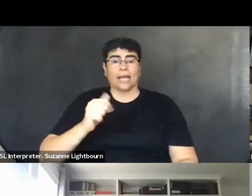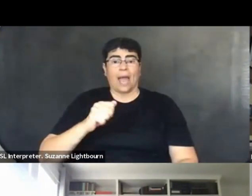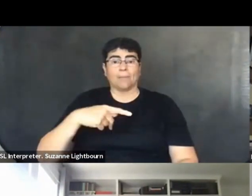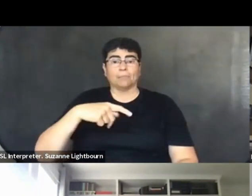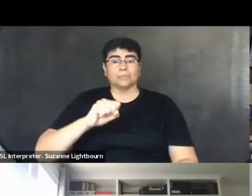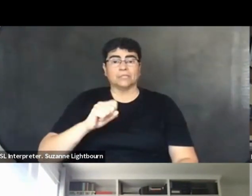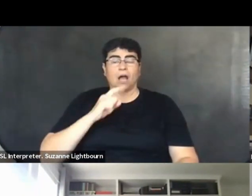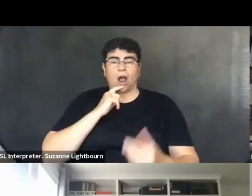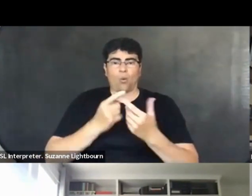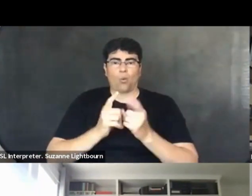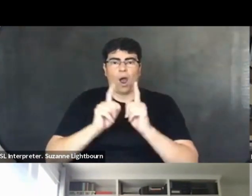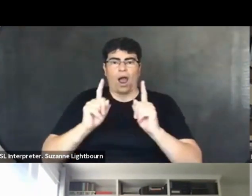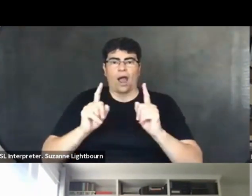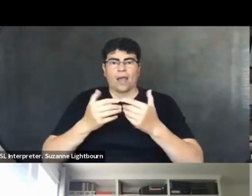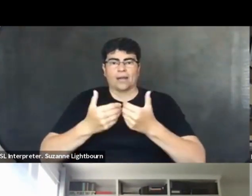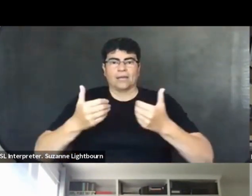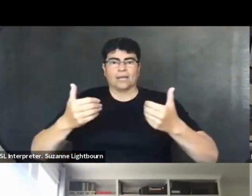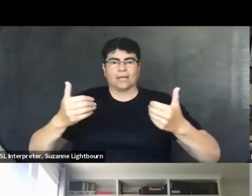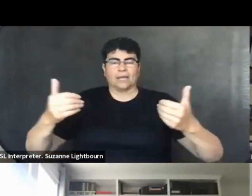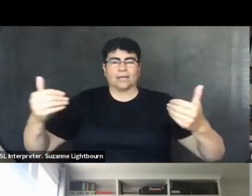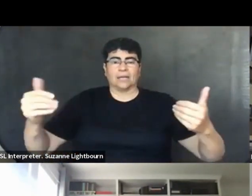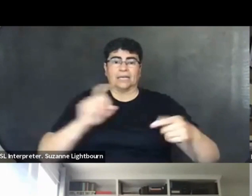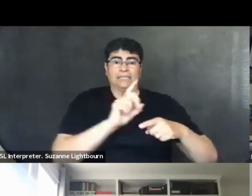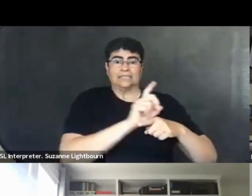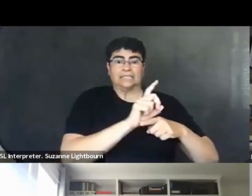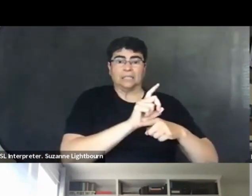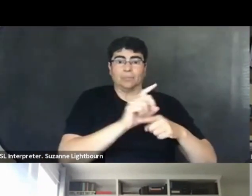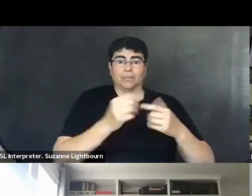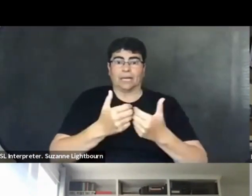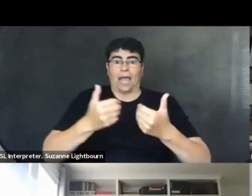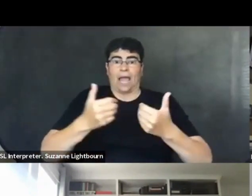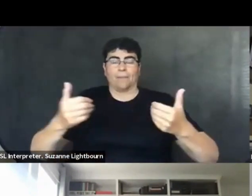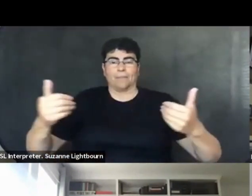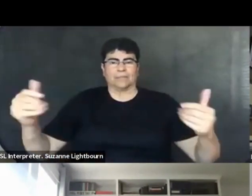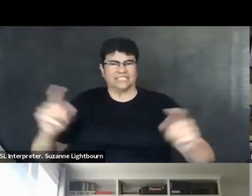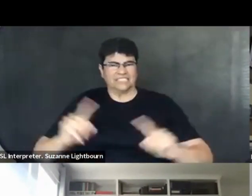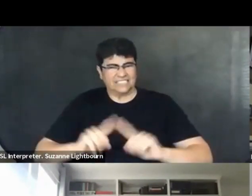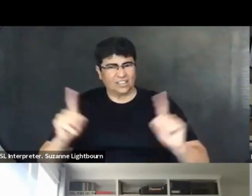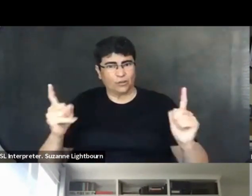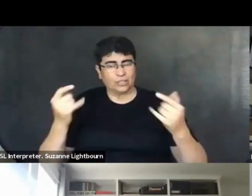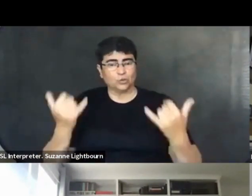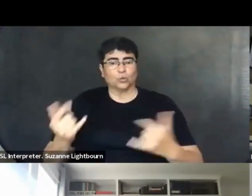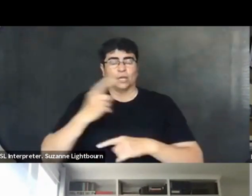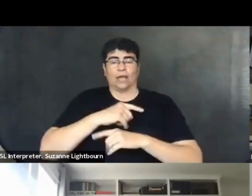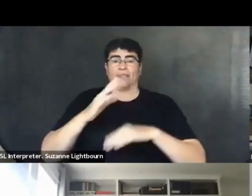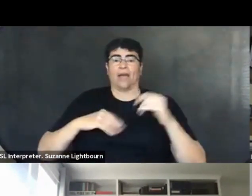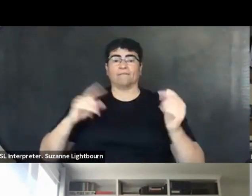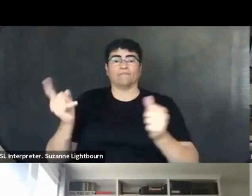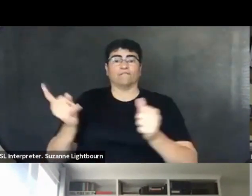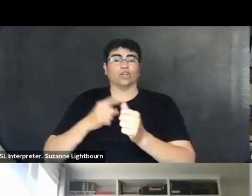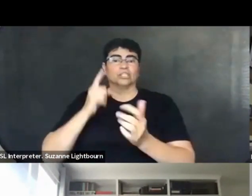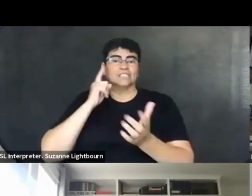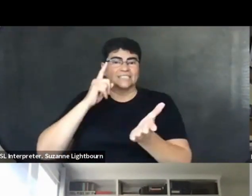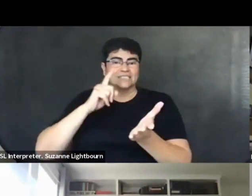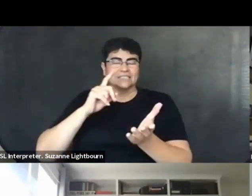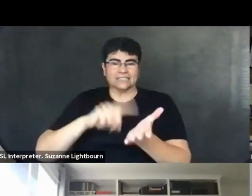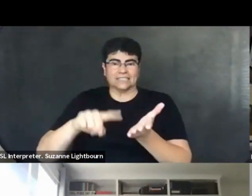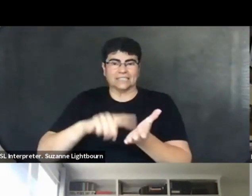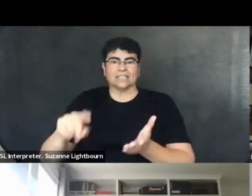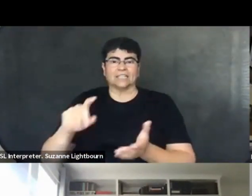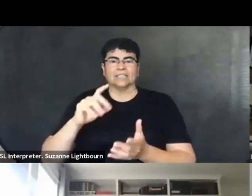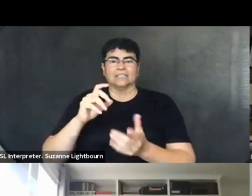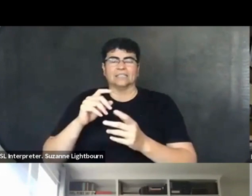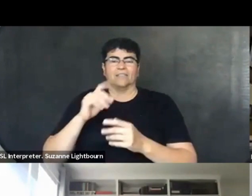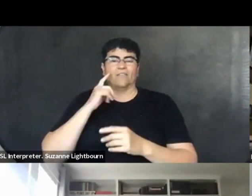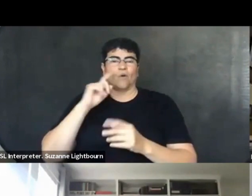The discipline gap is much greater today than the very first discipline study that took place in